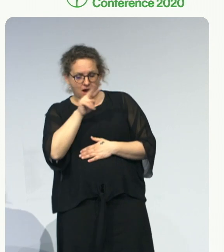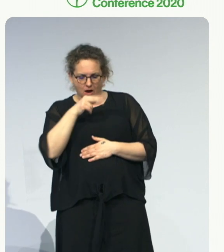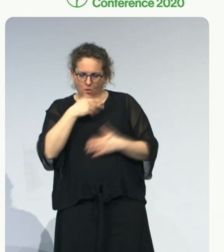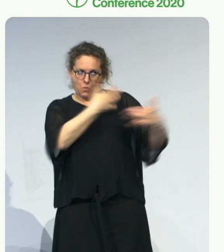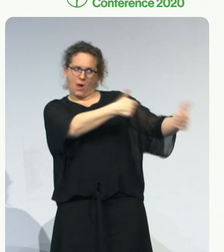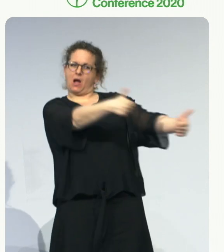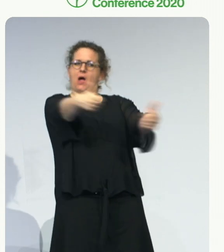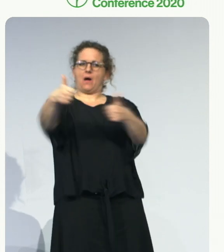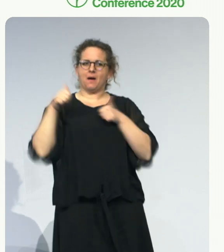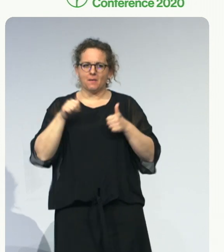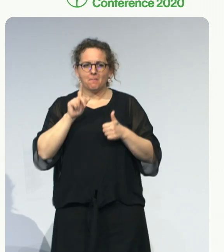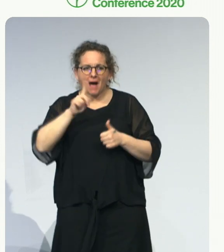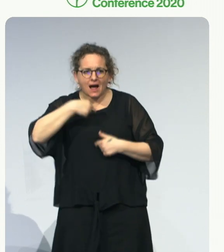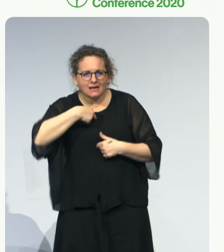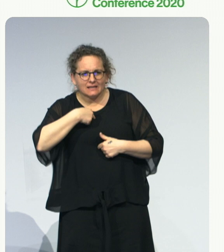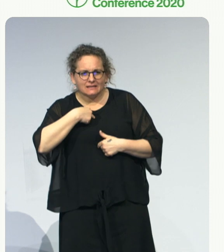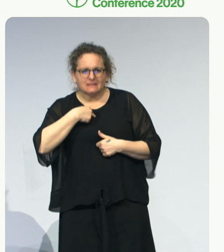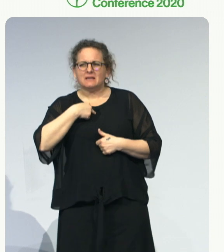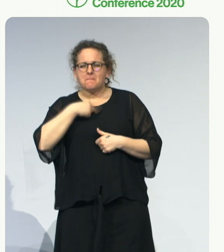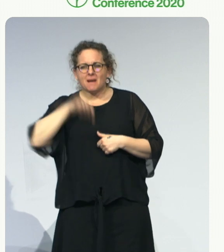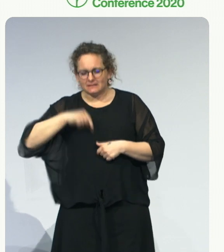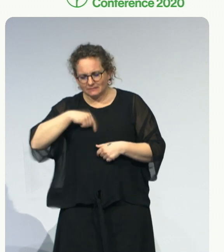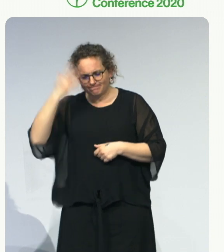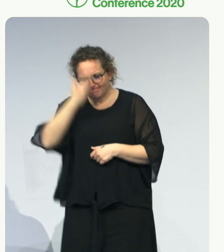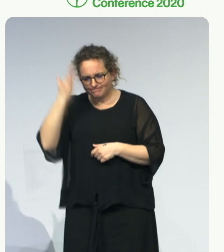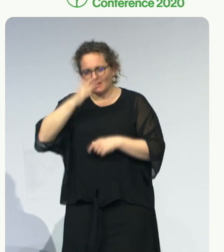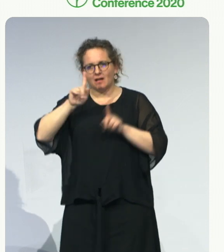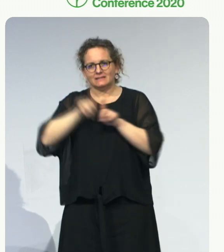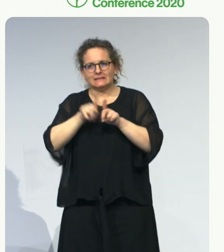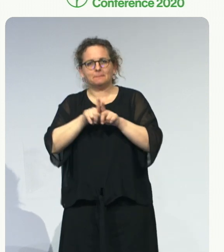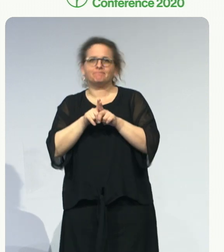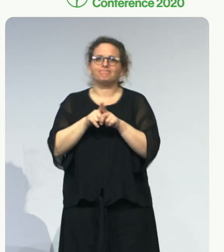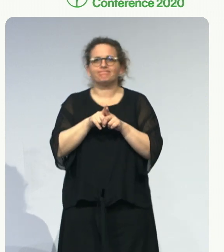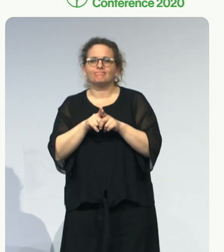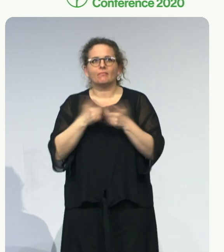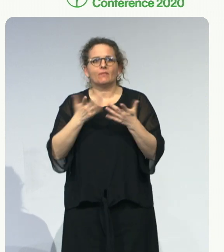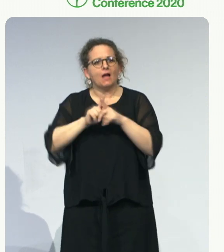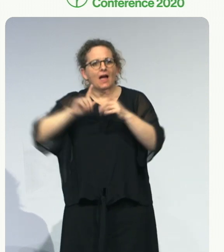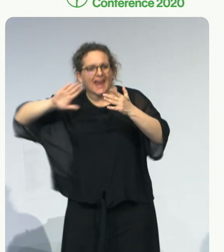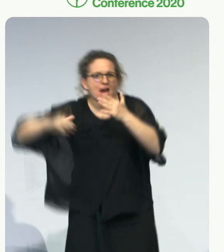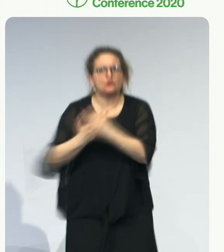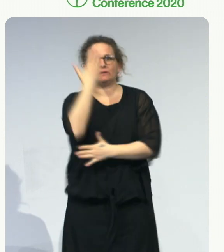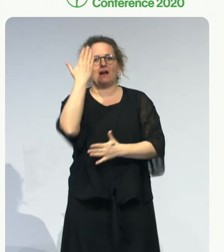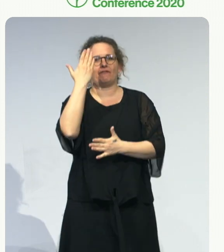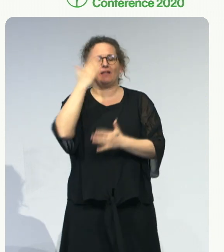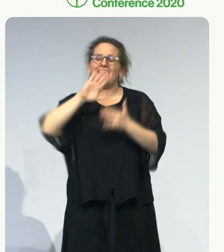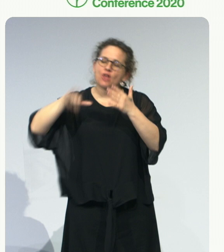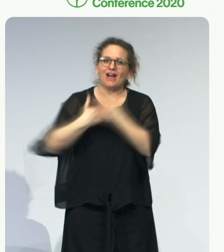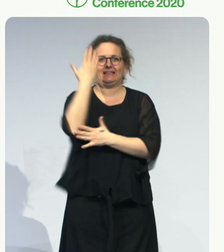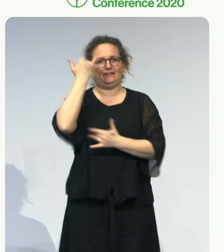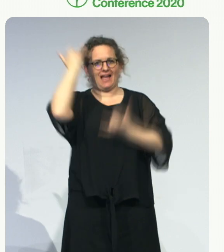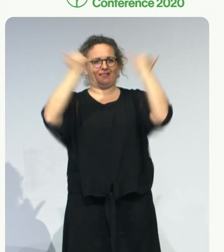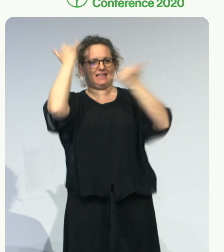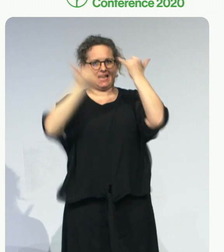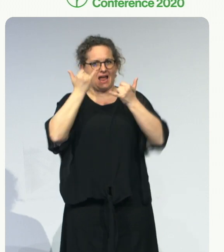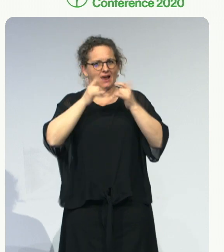in innovative ways with the spirit of Zero Project to find the solutions to these complex barriers